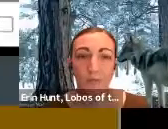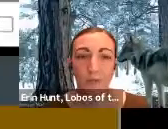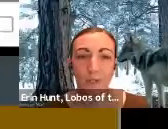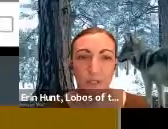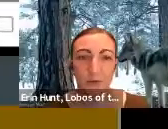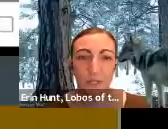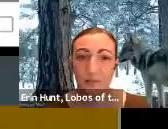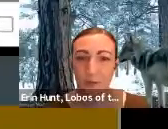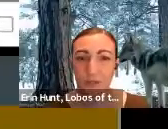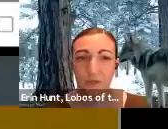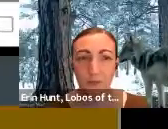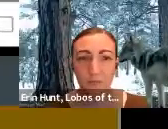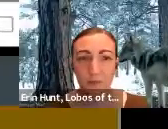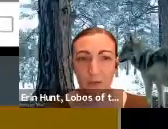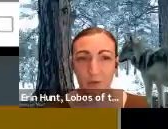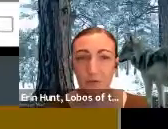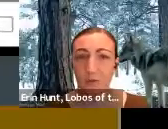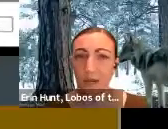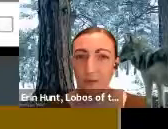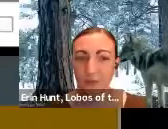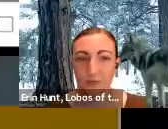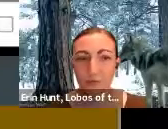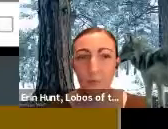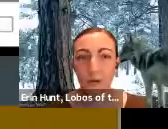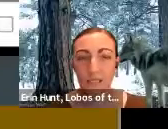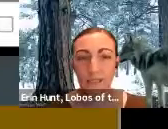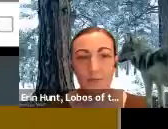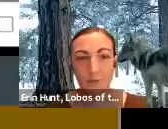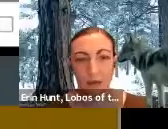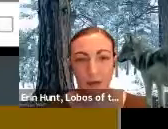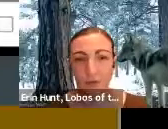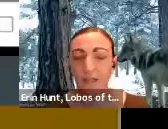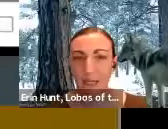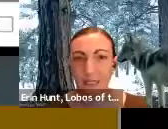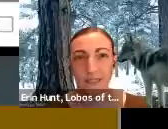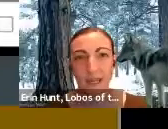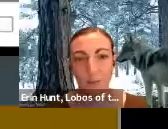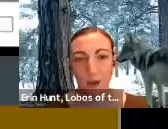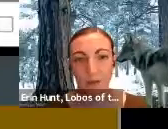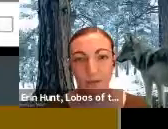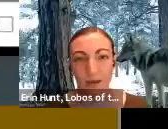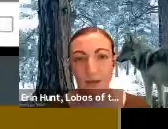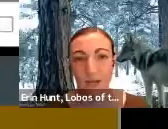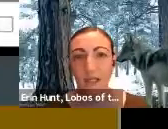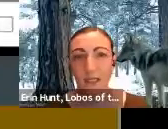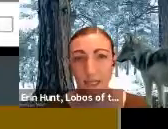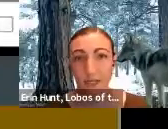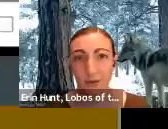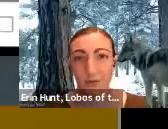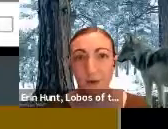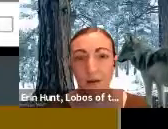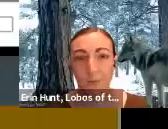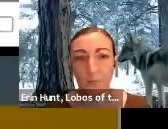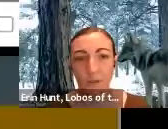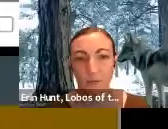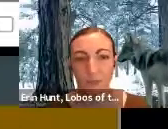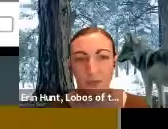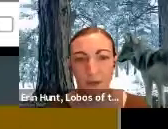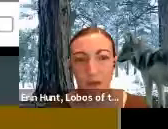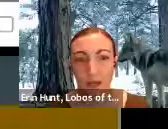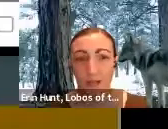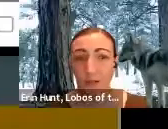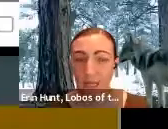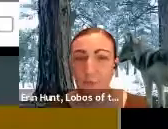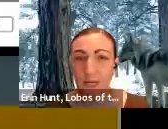and conflict between diverse groups of people who may have different ways of valuing land and wildlife continue to threaten